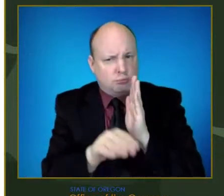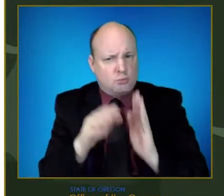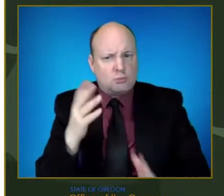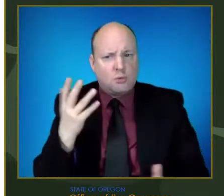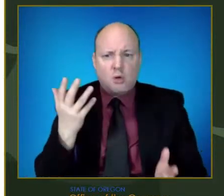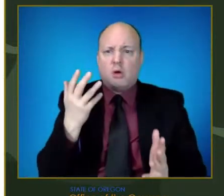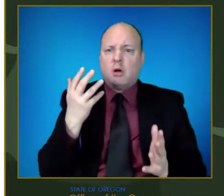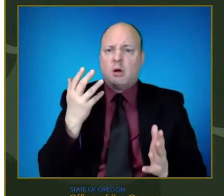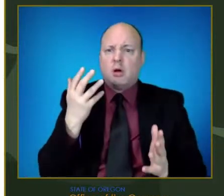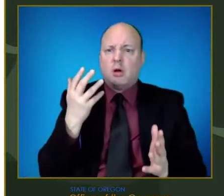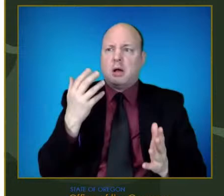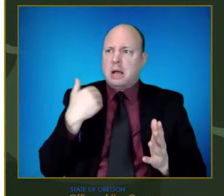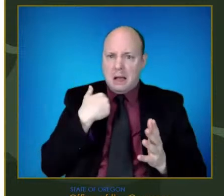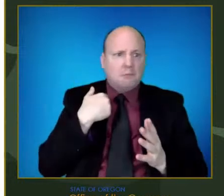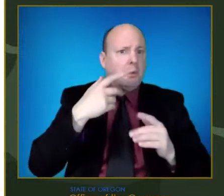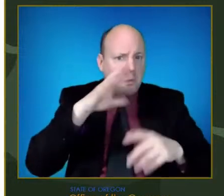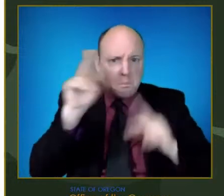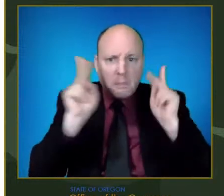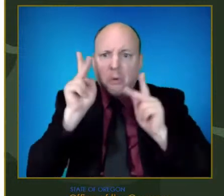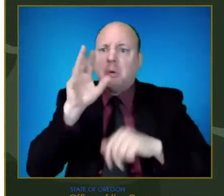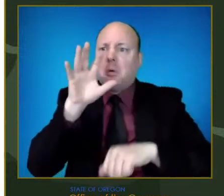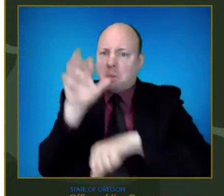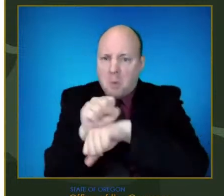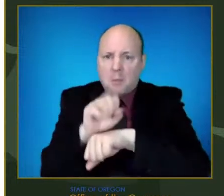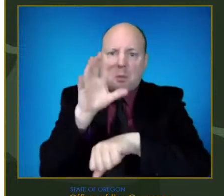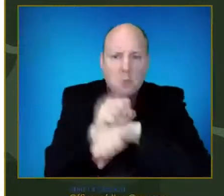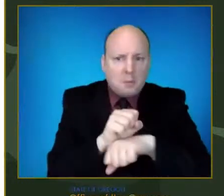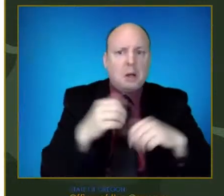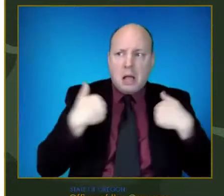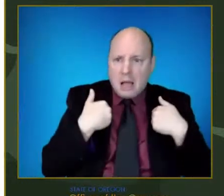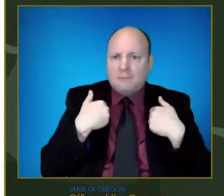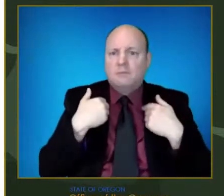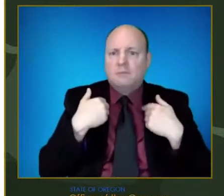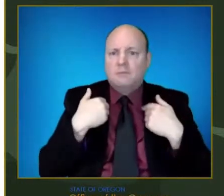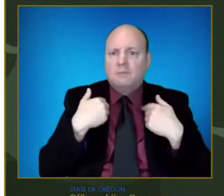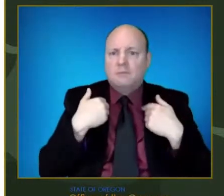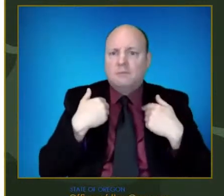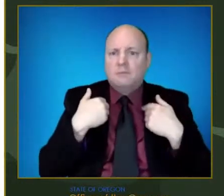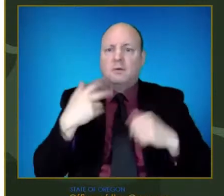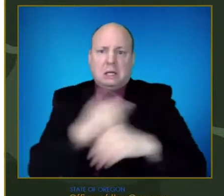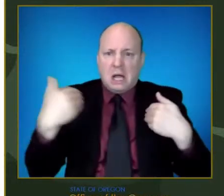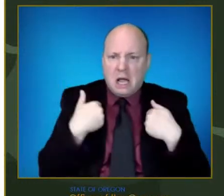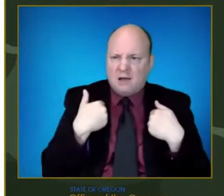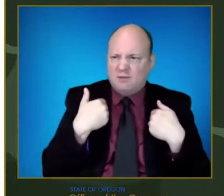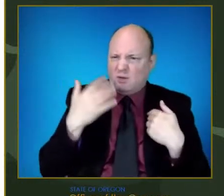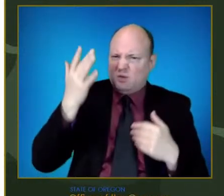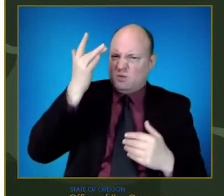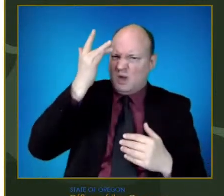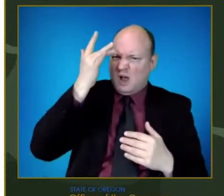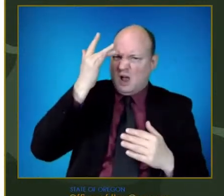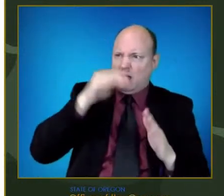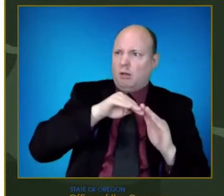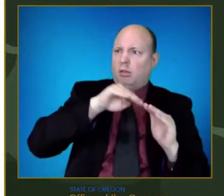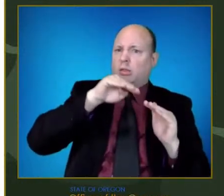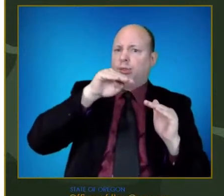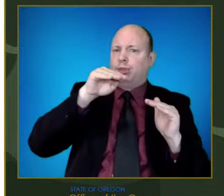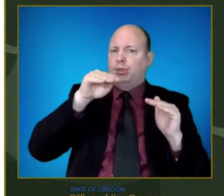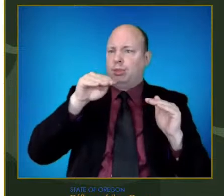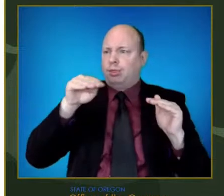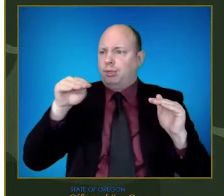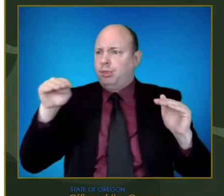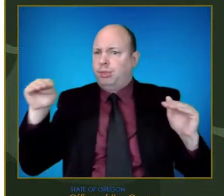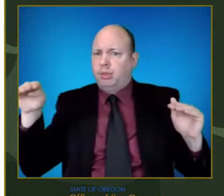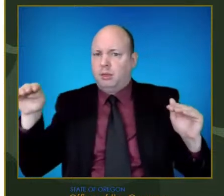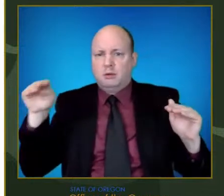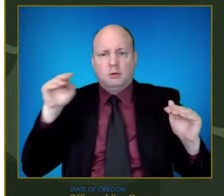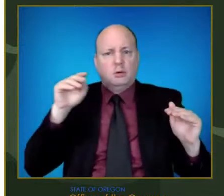couldn't handle demand, and not because other people with underlying health conditions or other eligible groups crowded them out. It's because demand for vaccines is softening